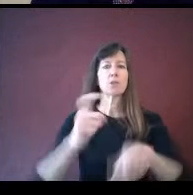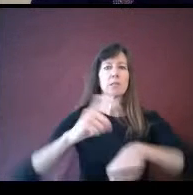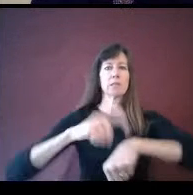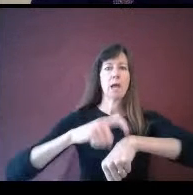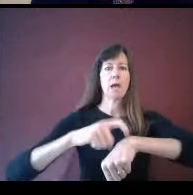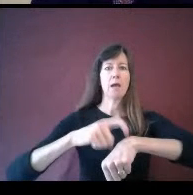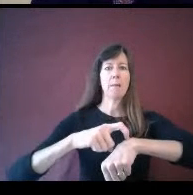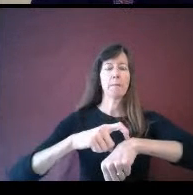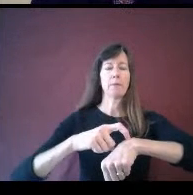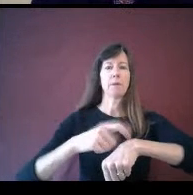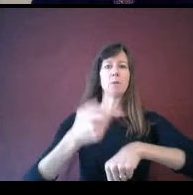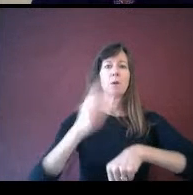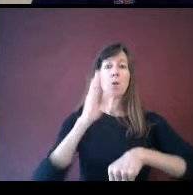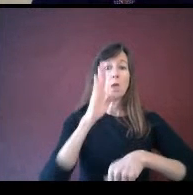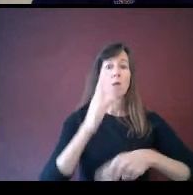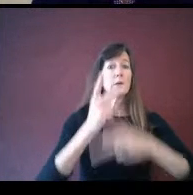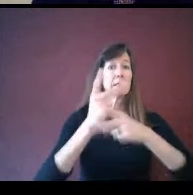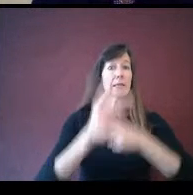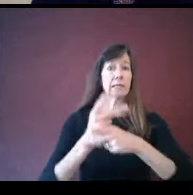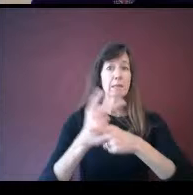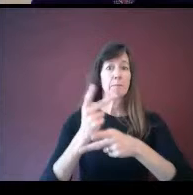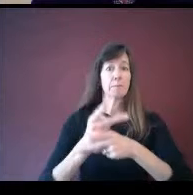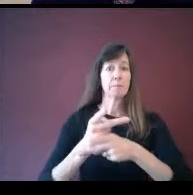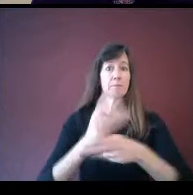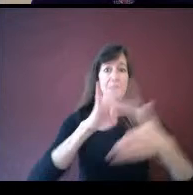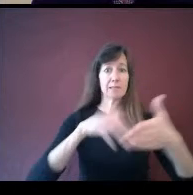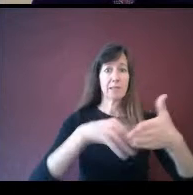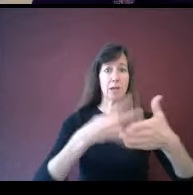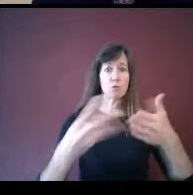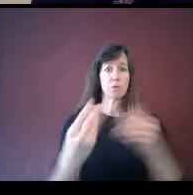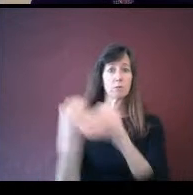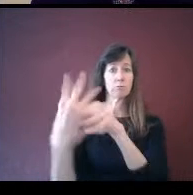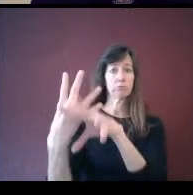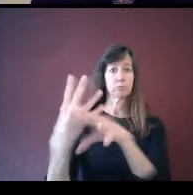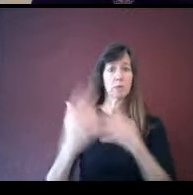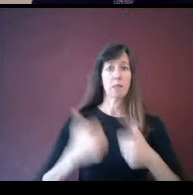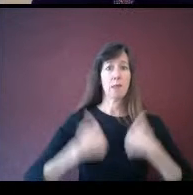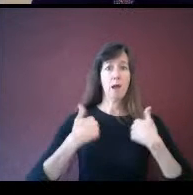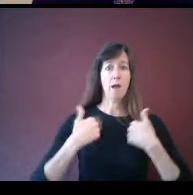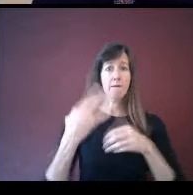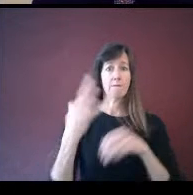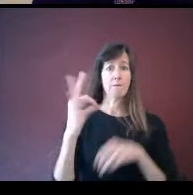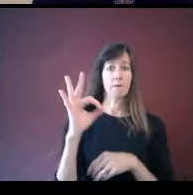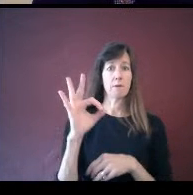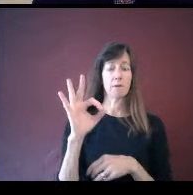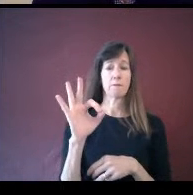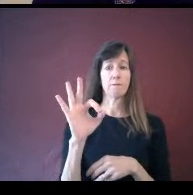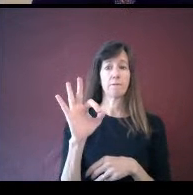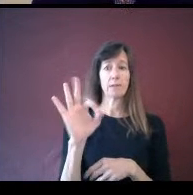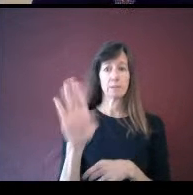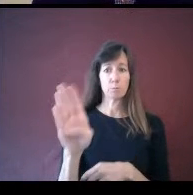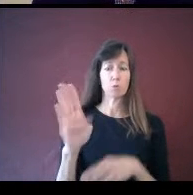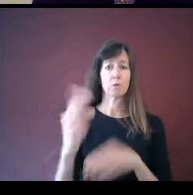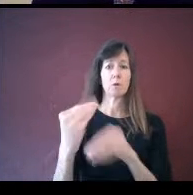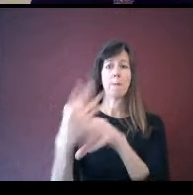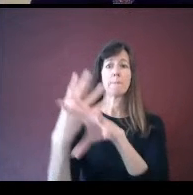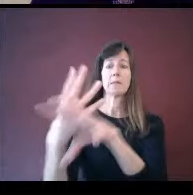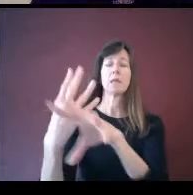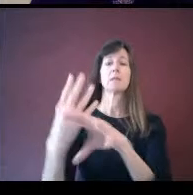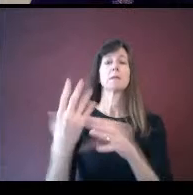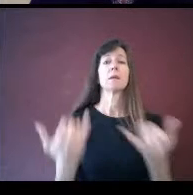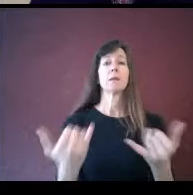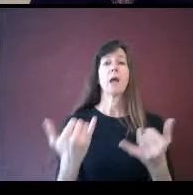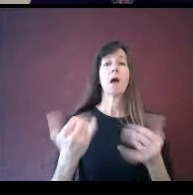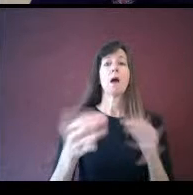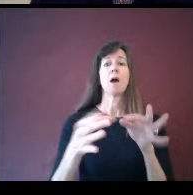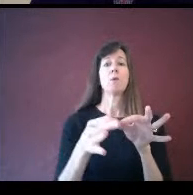the same days, Tuesdays and Thursdays, but we're pushing them back 1 hour to 3 p.m. Eastern. And just so you know,